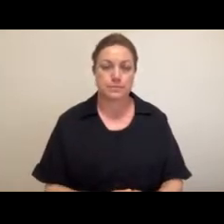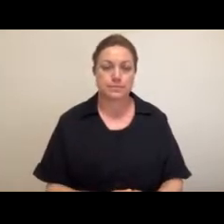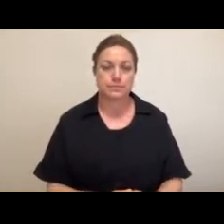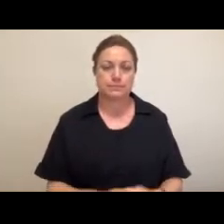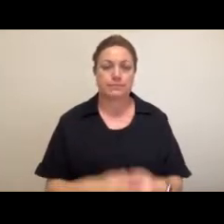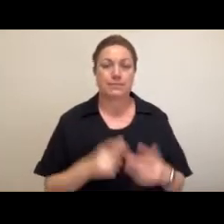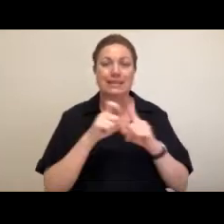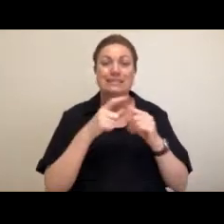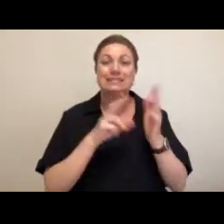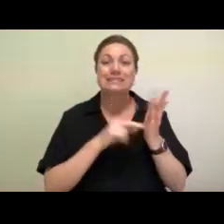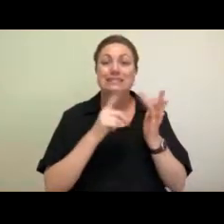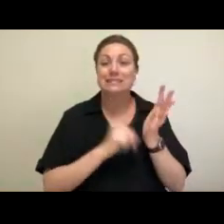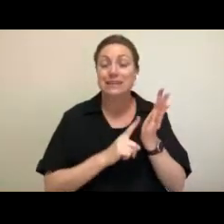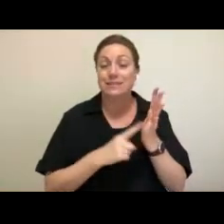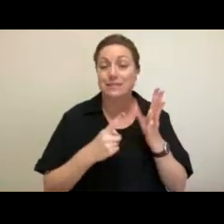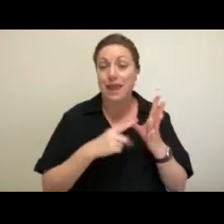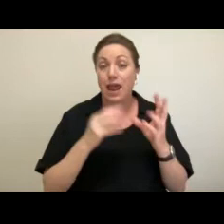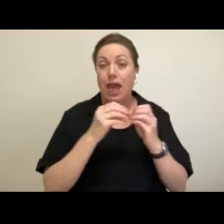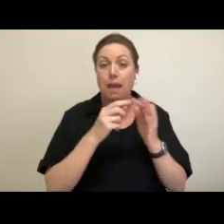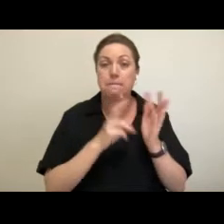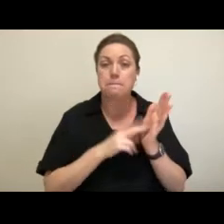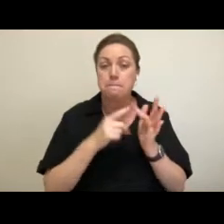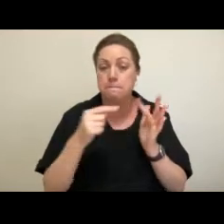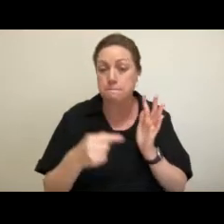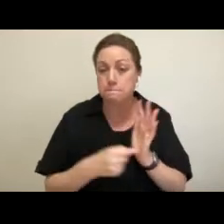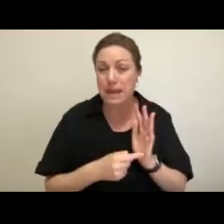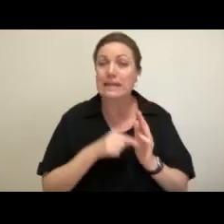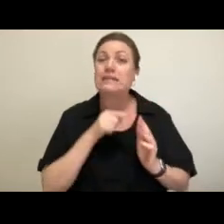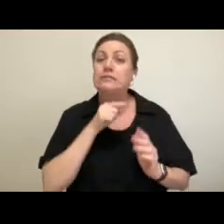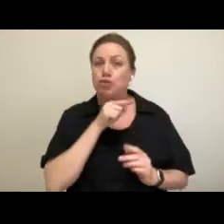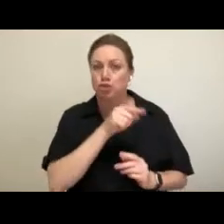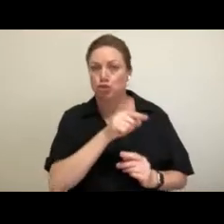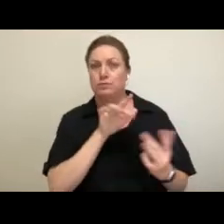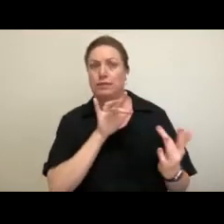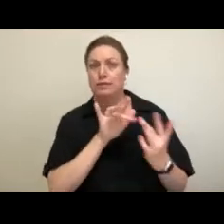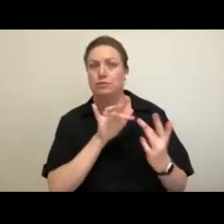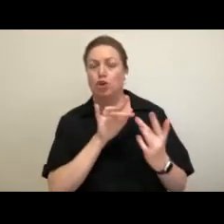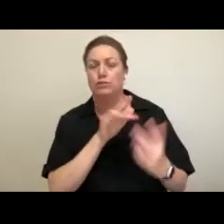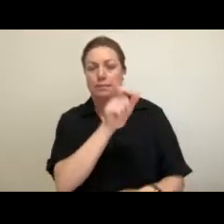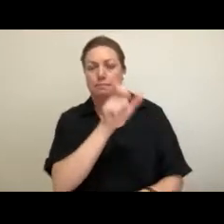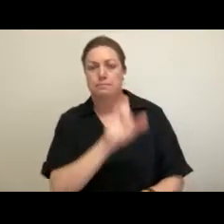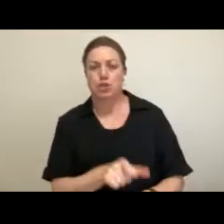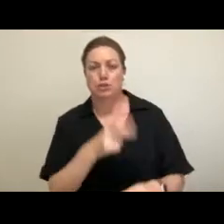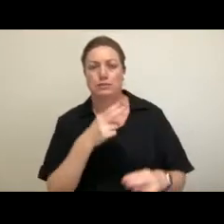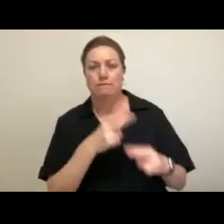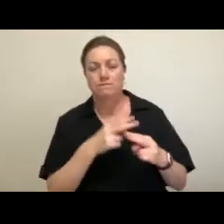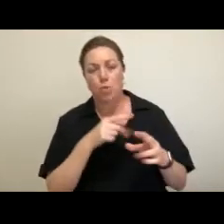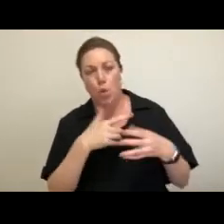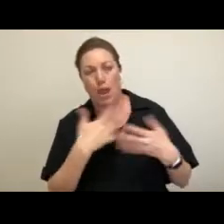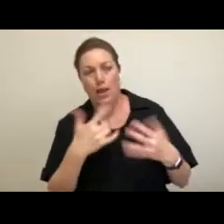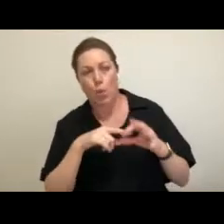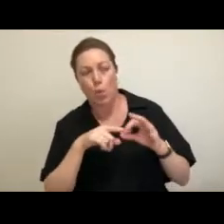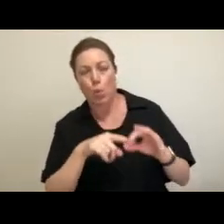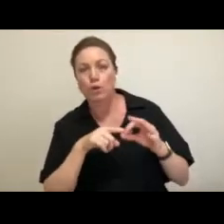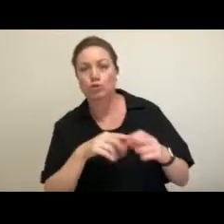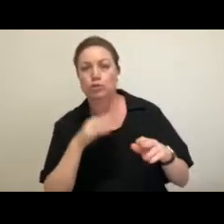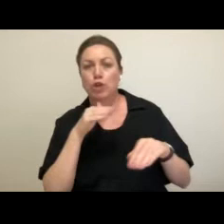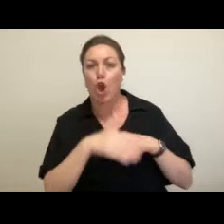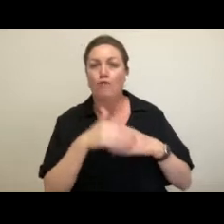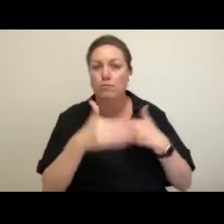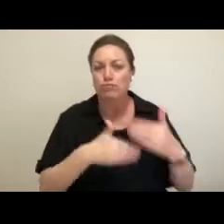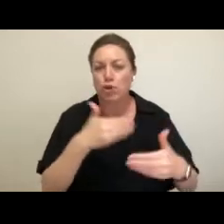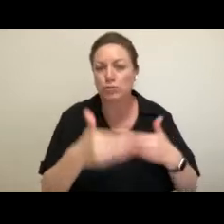there, is the main contact for questions about the guidelines or about the process, but and I'm